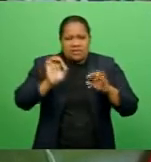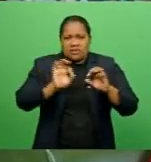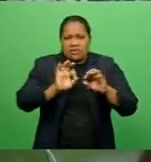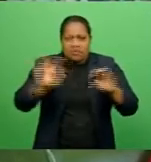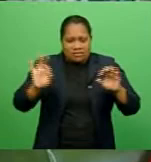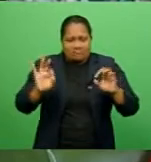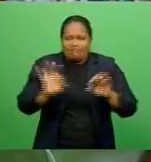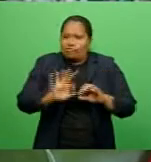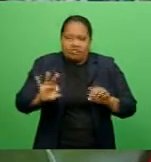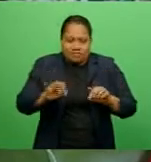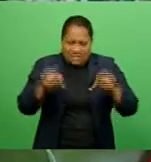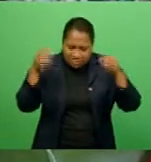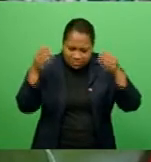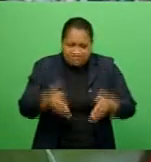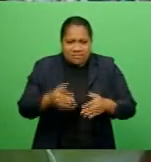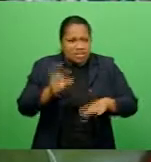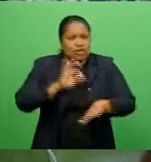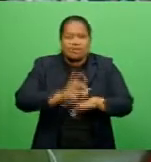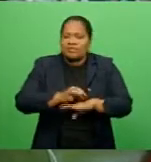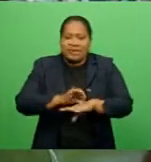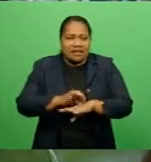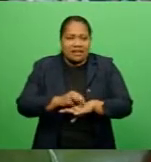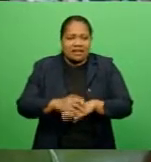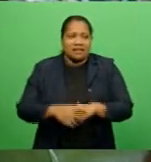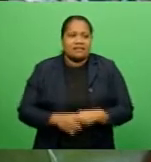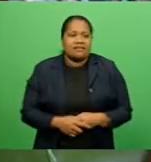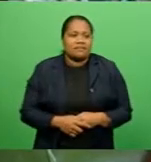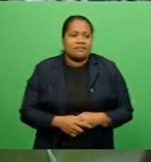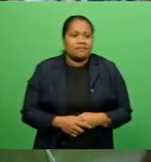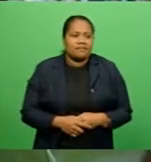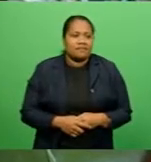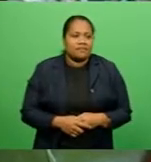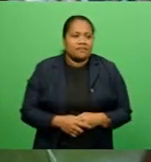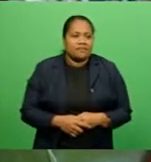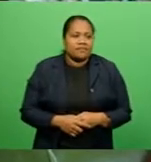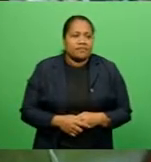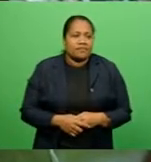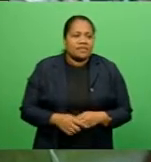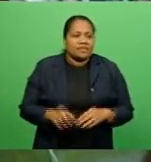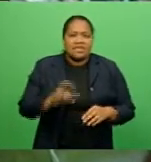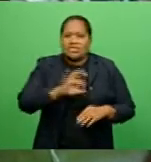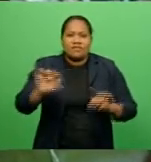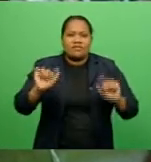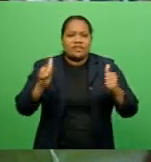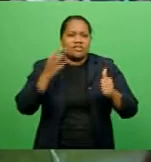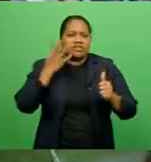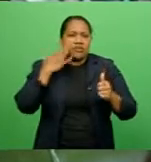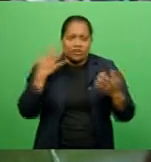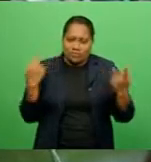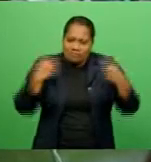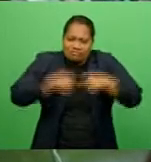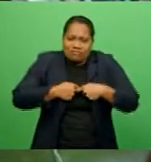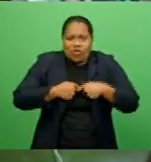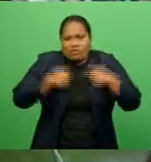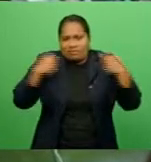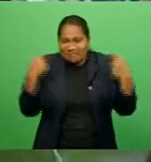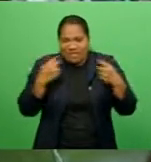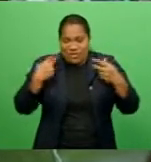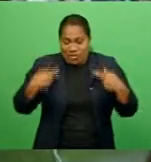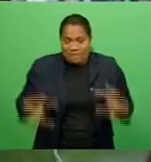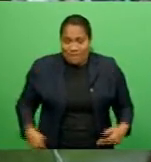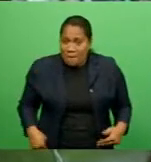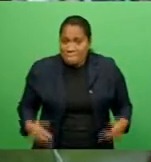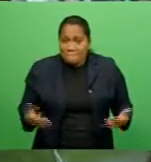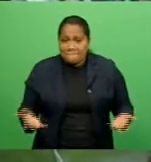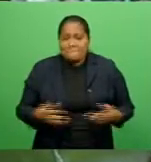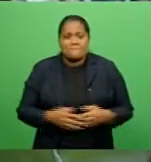hospital, doesn't end when you take off your uniforms. It's something